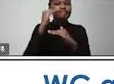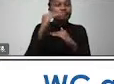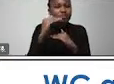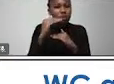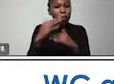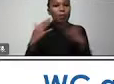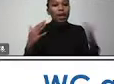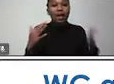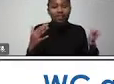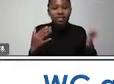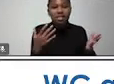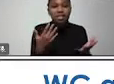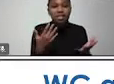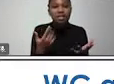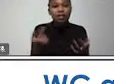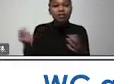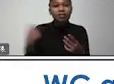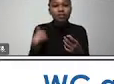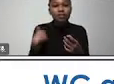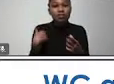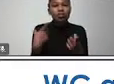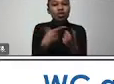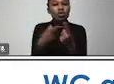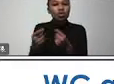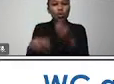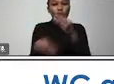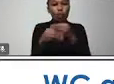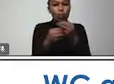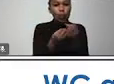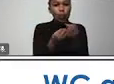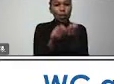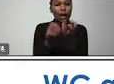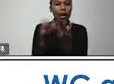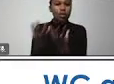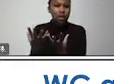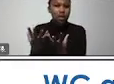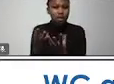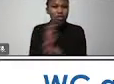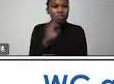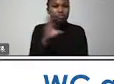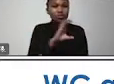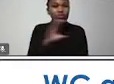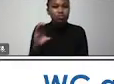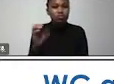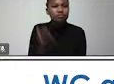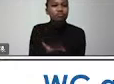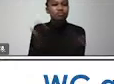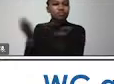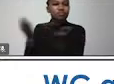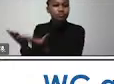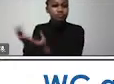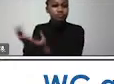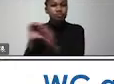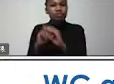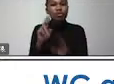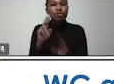left, we've done a calculation of the top 25 Western Cape agricultural exports to the US based actually